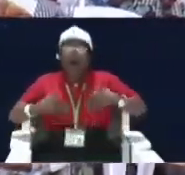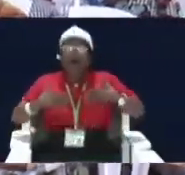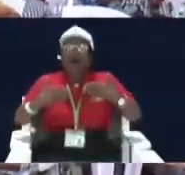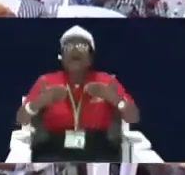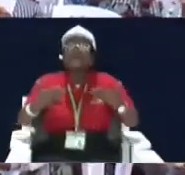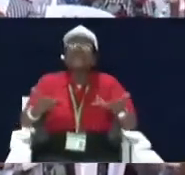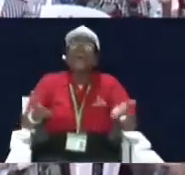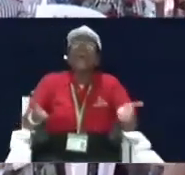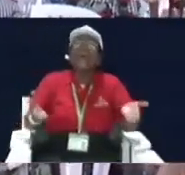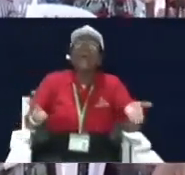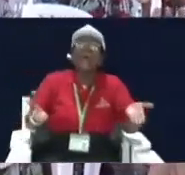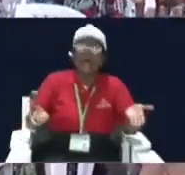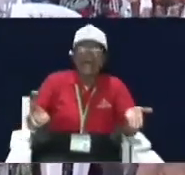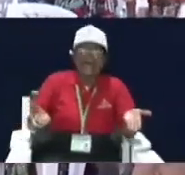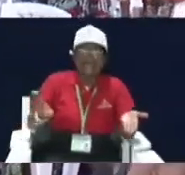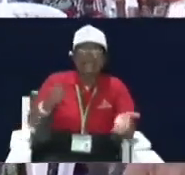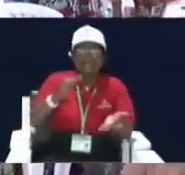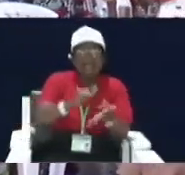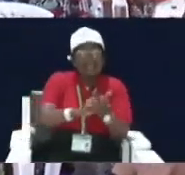tongue